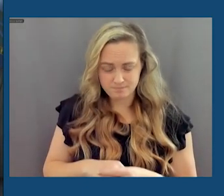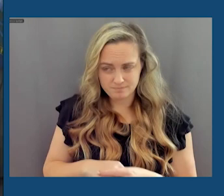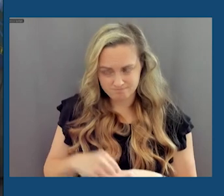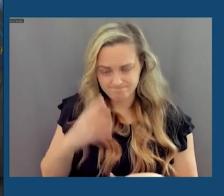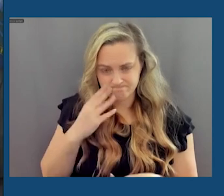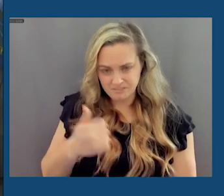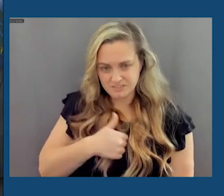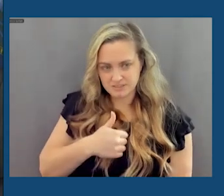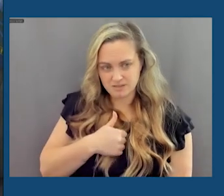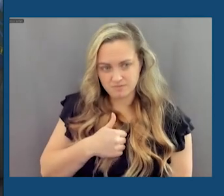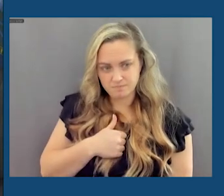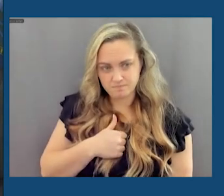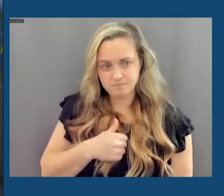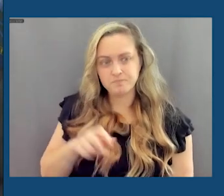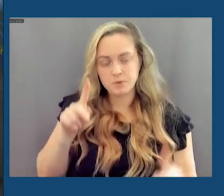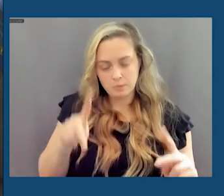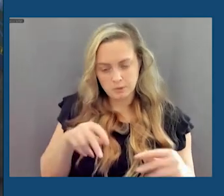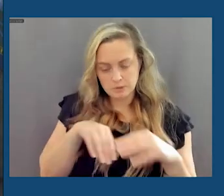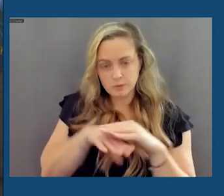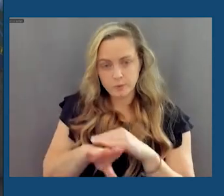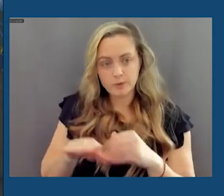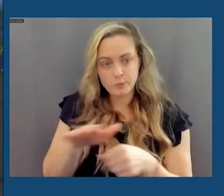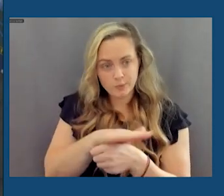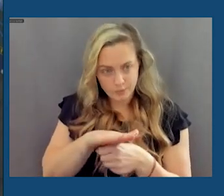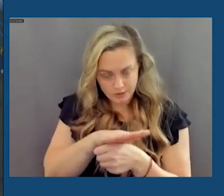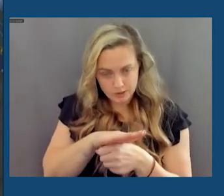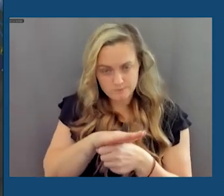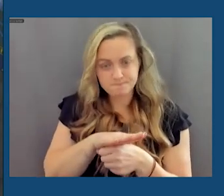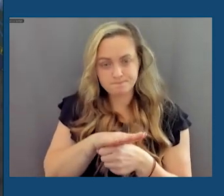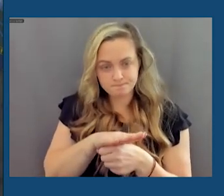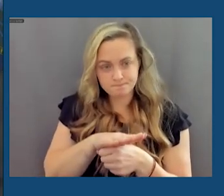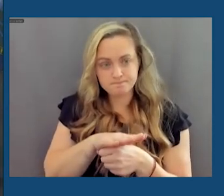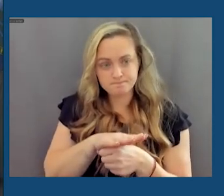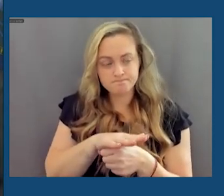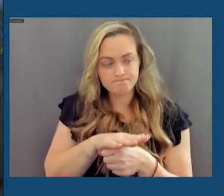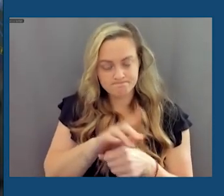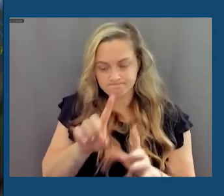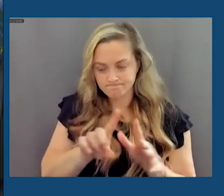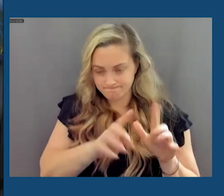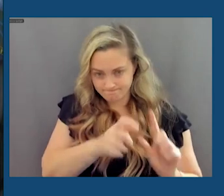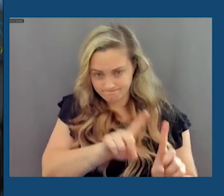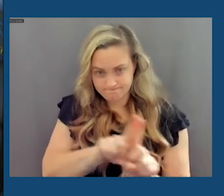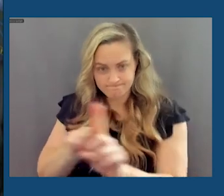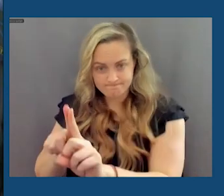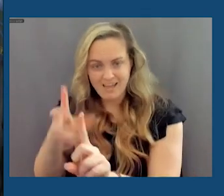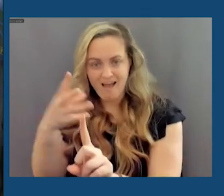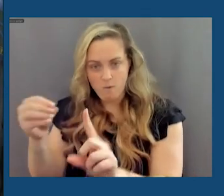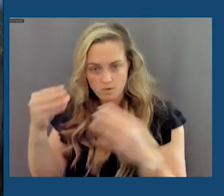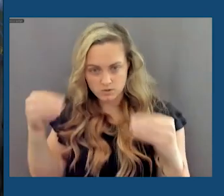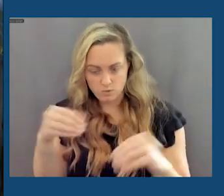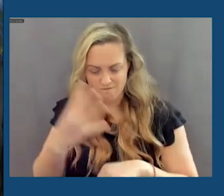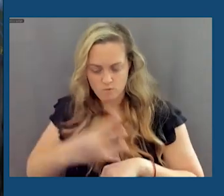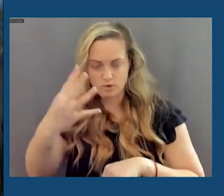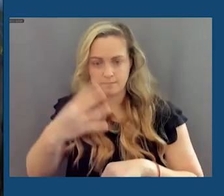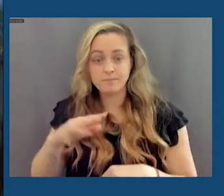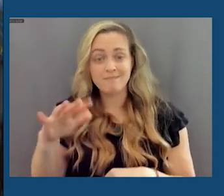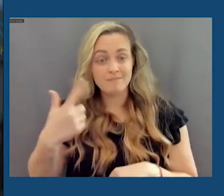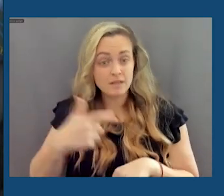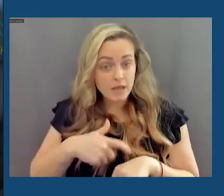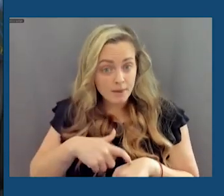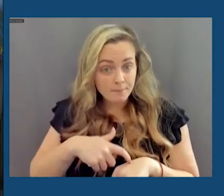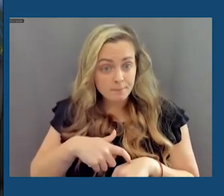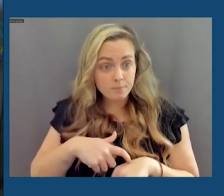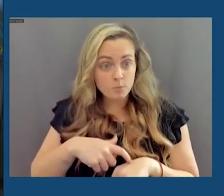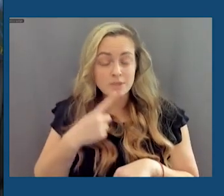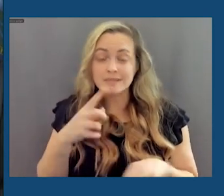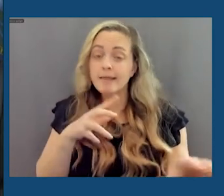A shoplifter went to our location. We escorted him out of the store 4 times. The 5th time we asked him to leave the